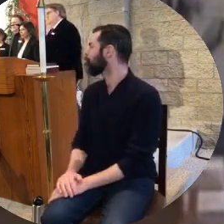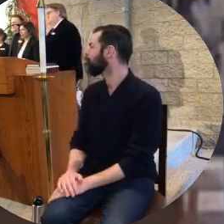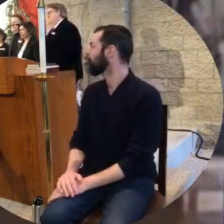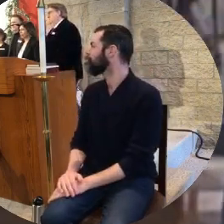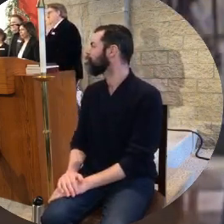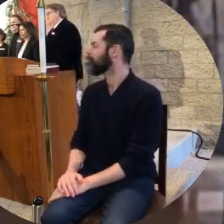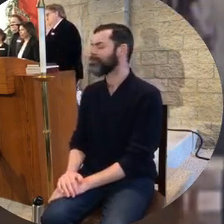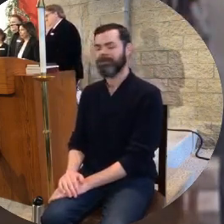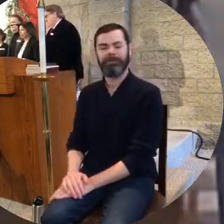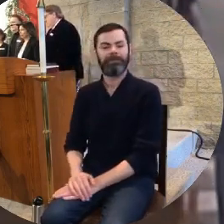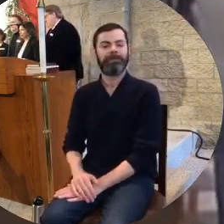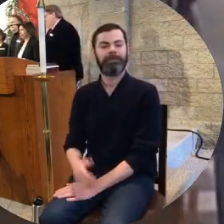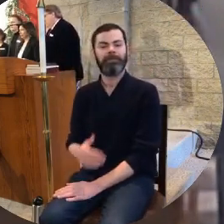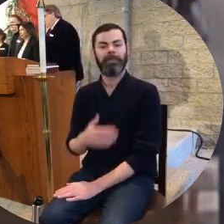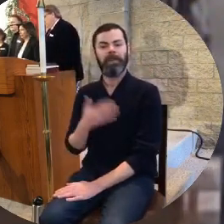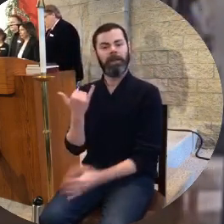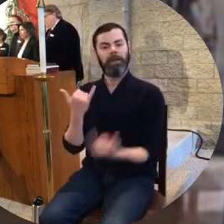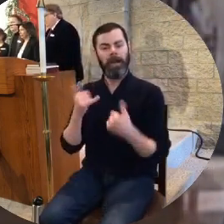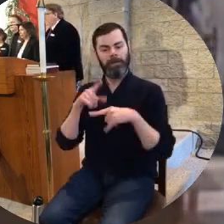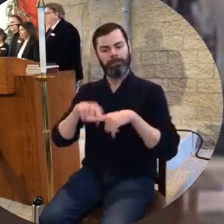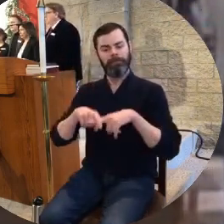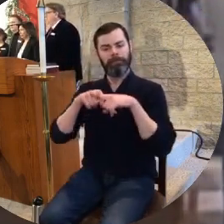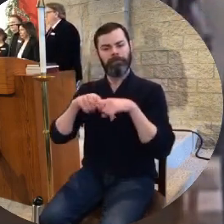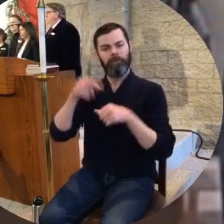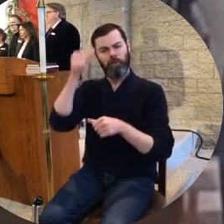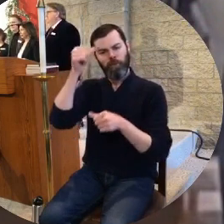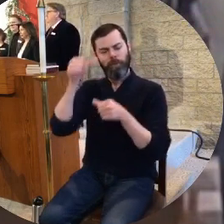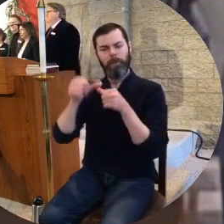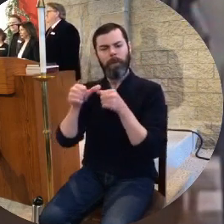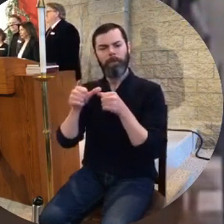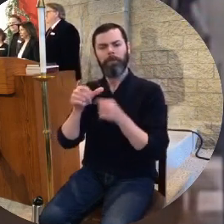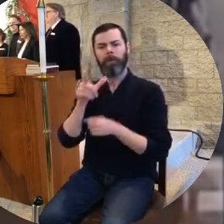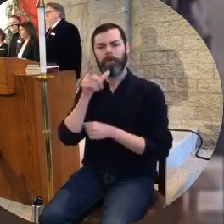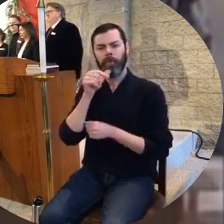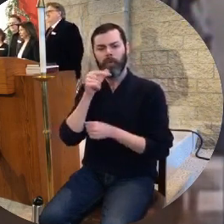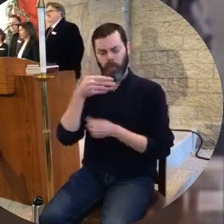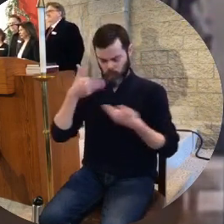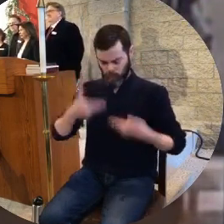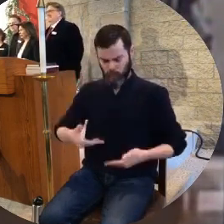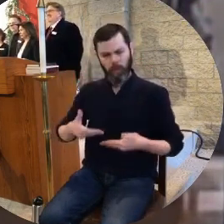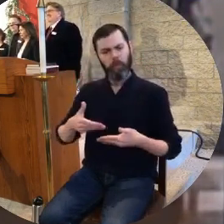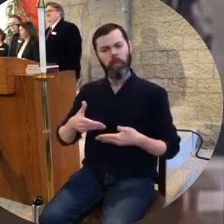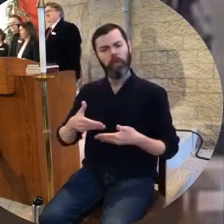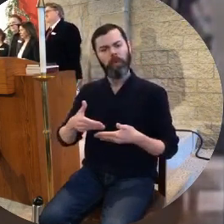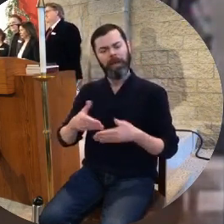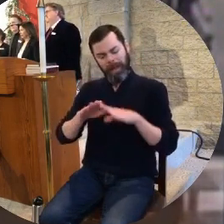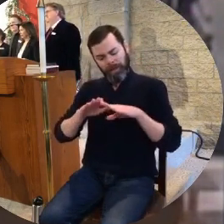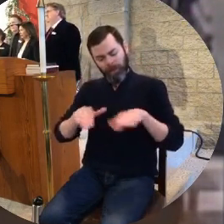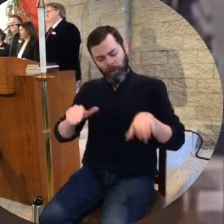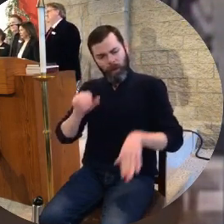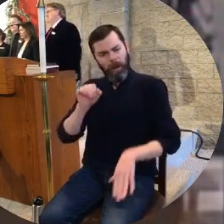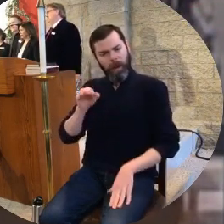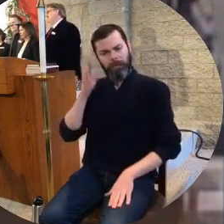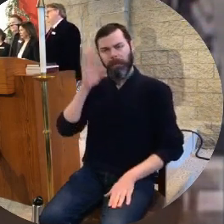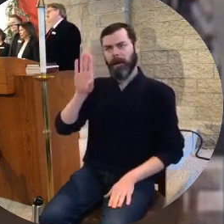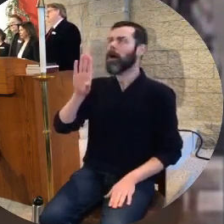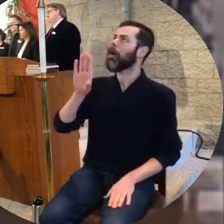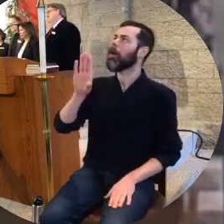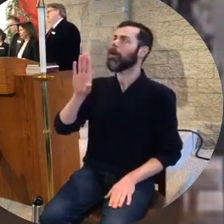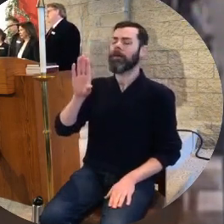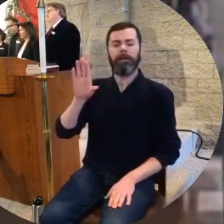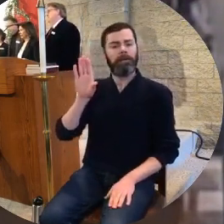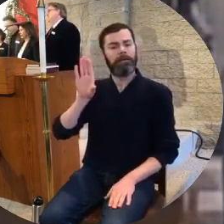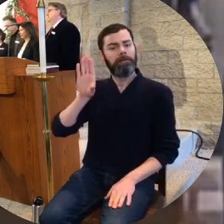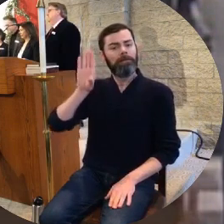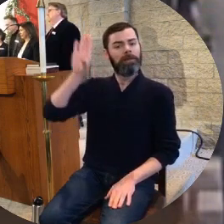We pause to remember our true nature as children of God, that the Spirit of God's love and light and